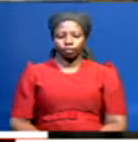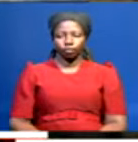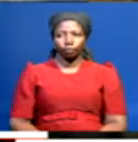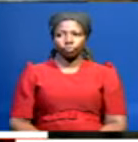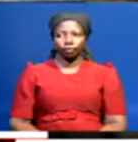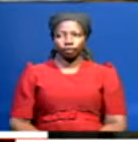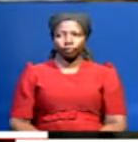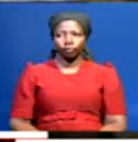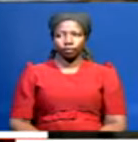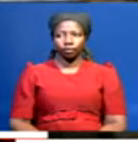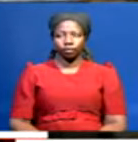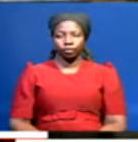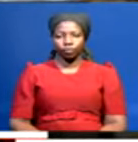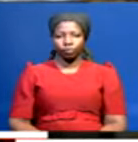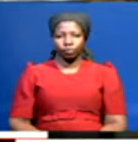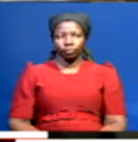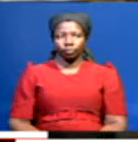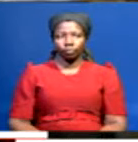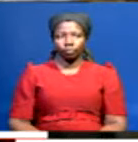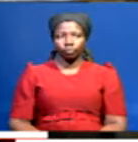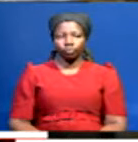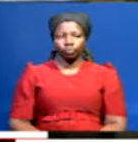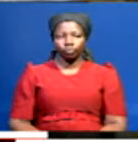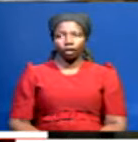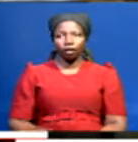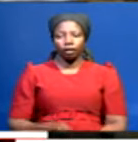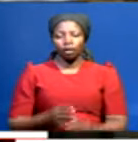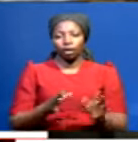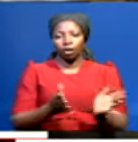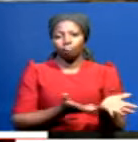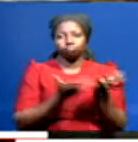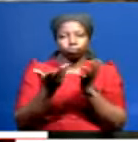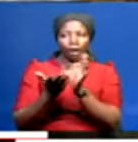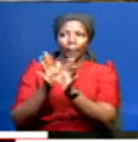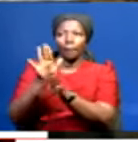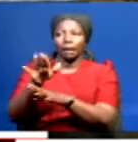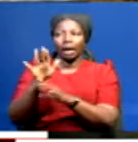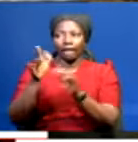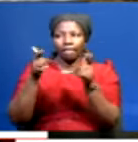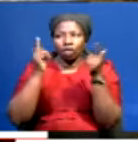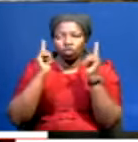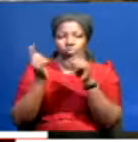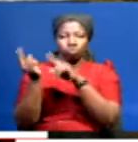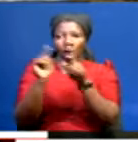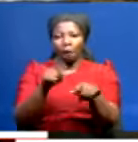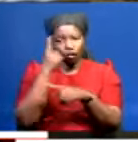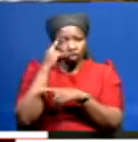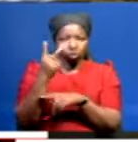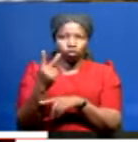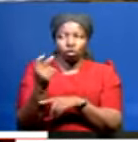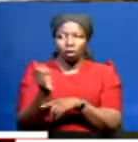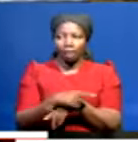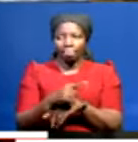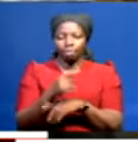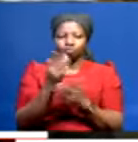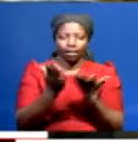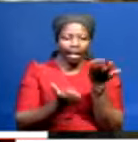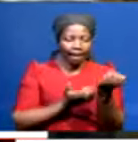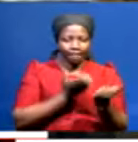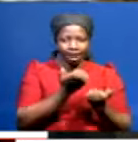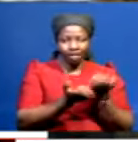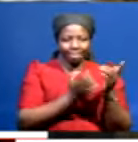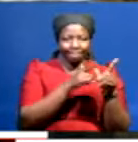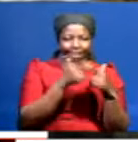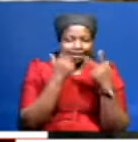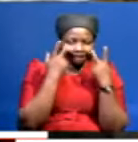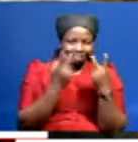So I've directed them to return the trucks to come back here for 2 months. We evaluate and see the